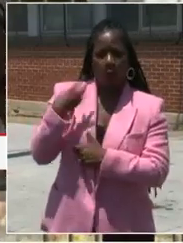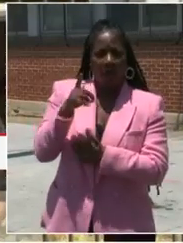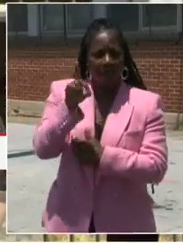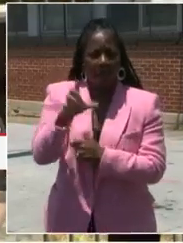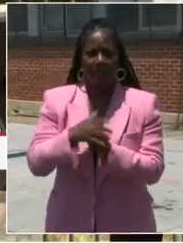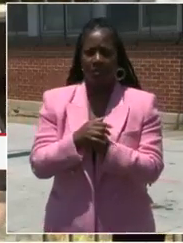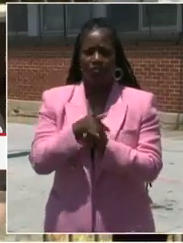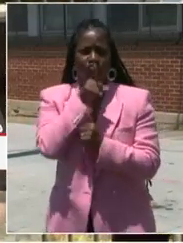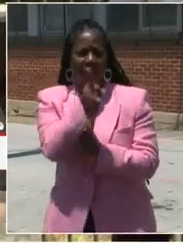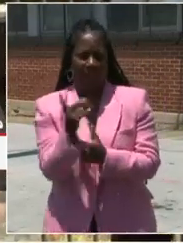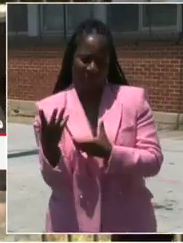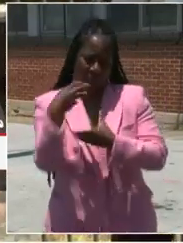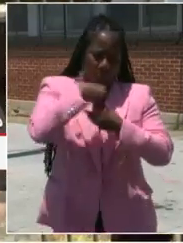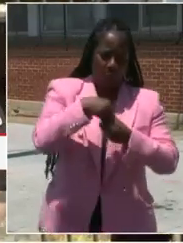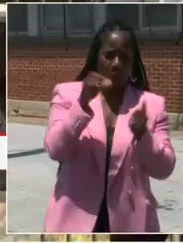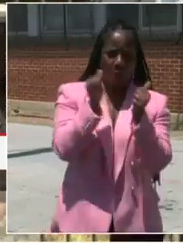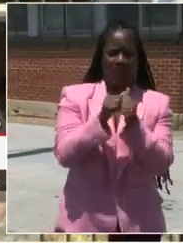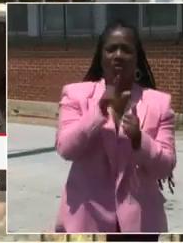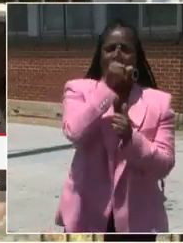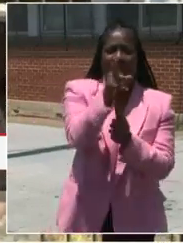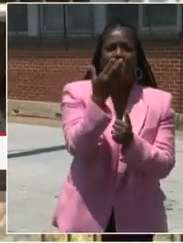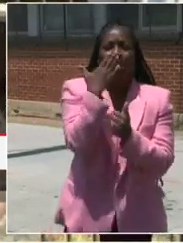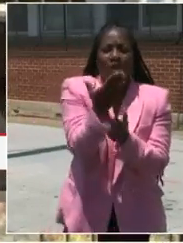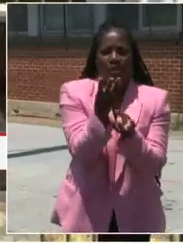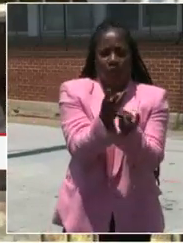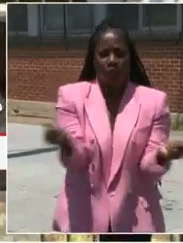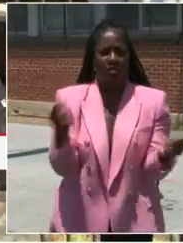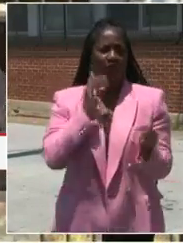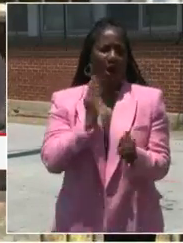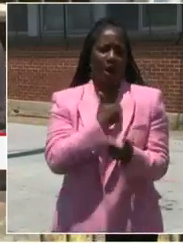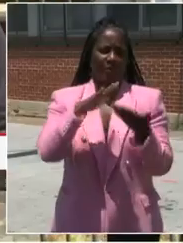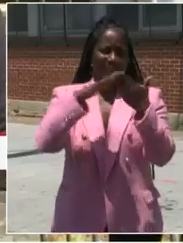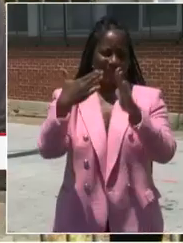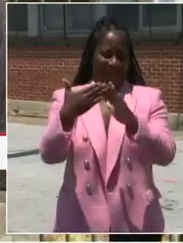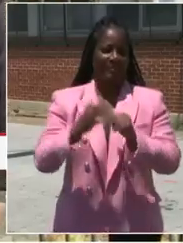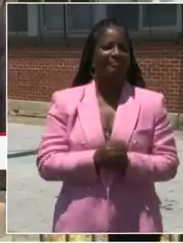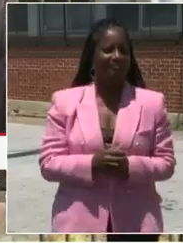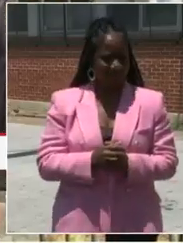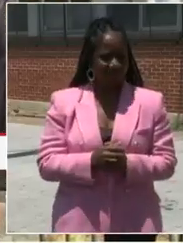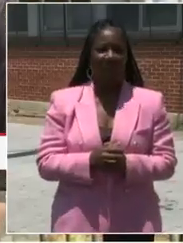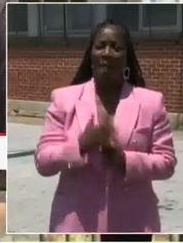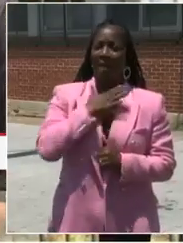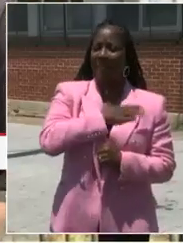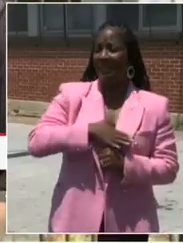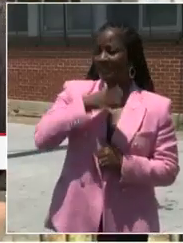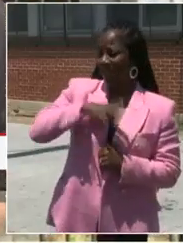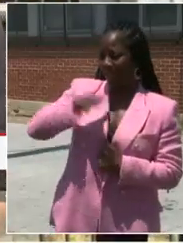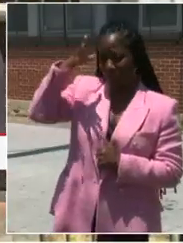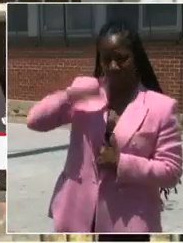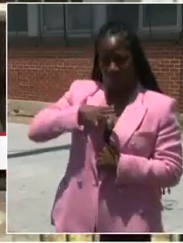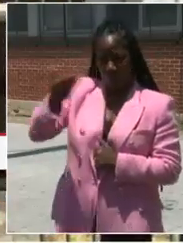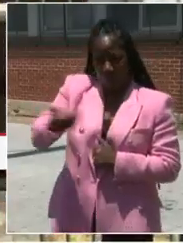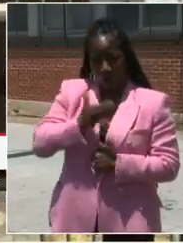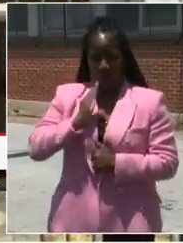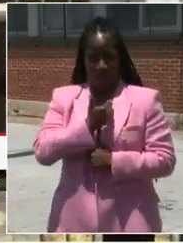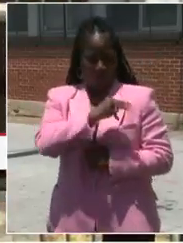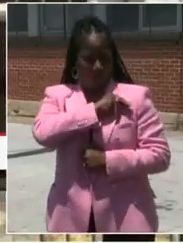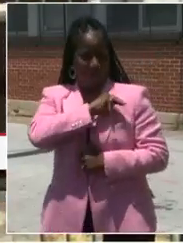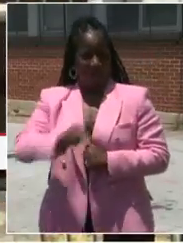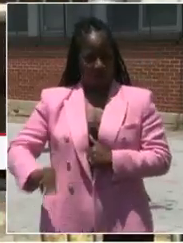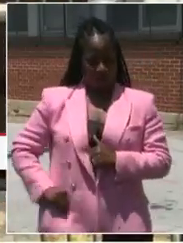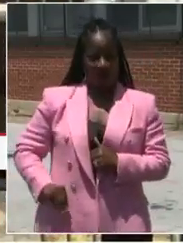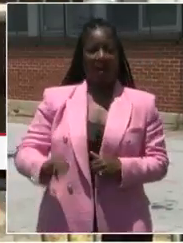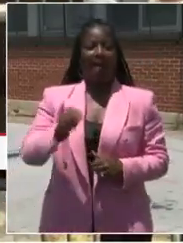part of the solution for our city. Ladies and gentlemen, please welcome the mayor of our great city,